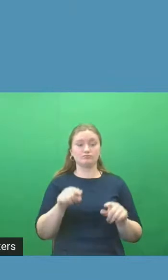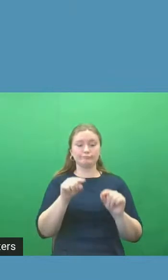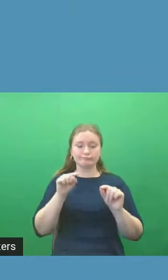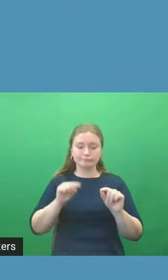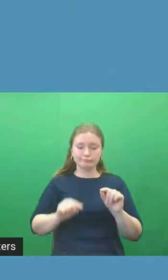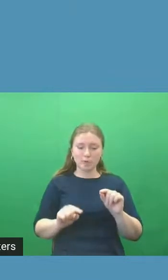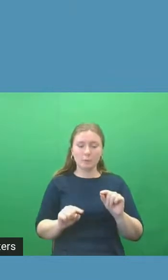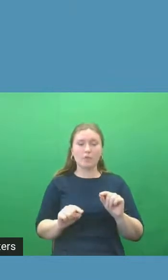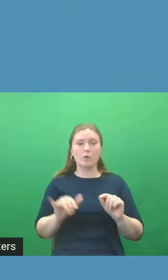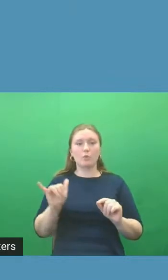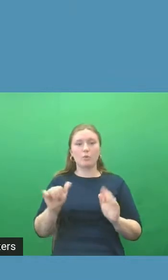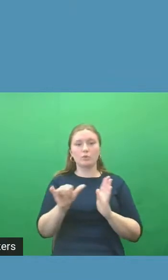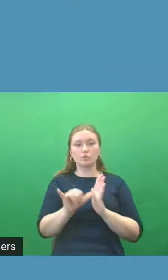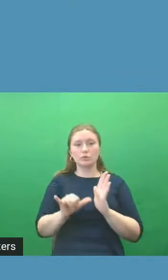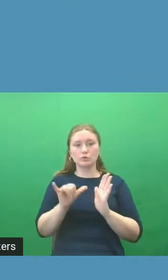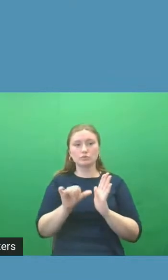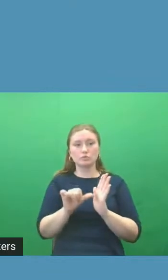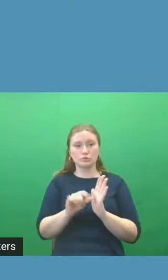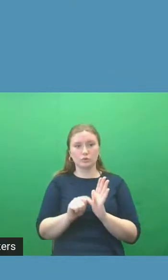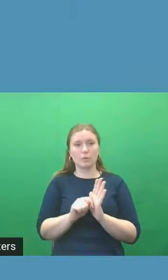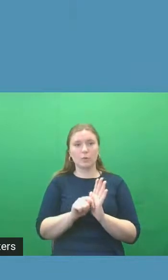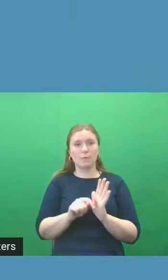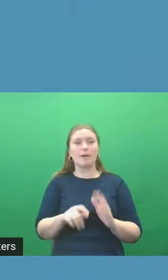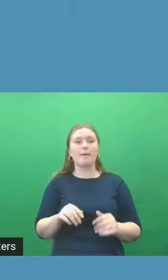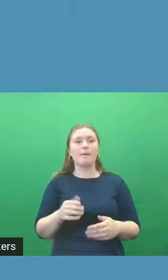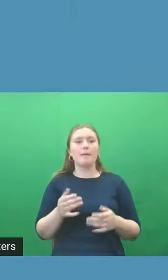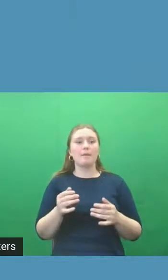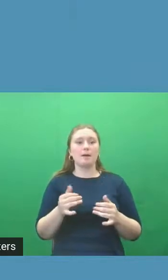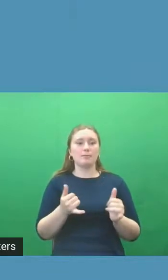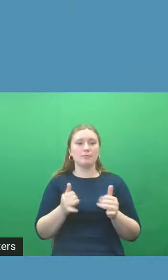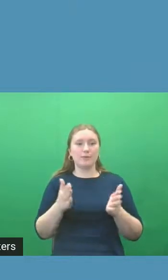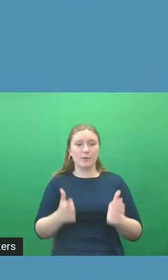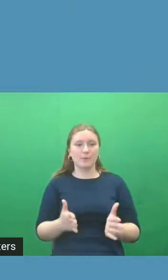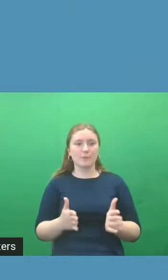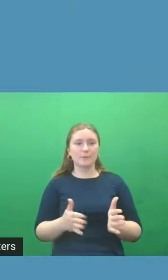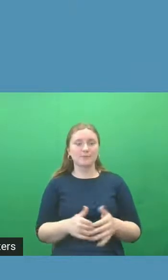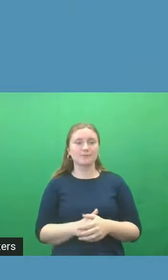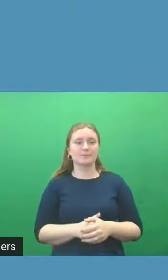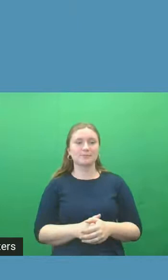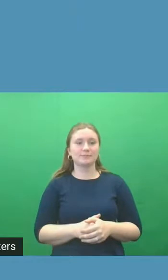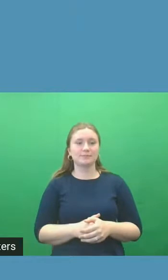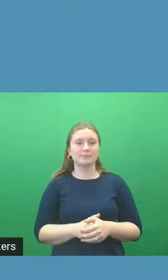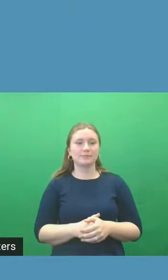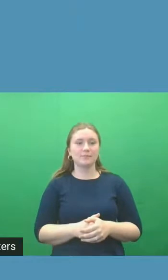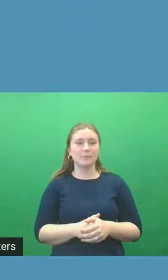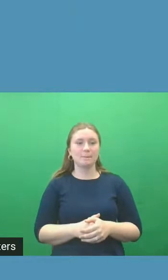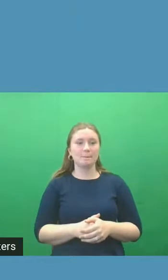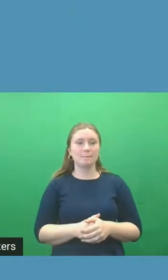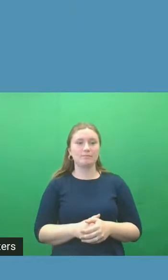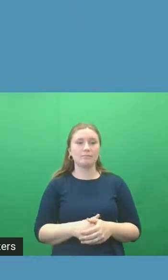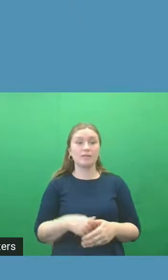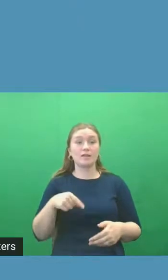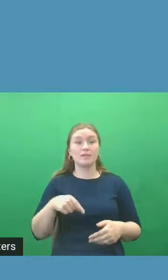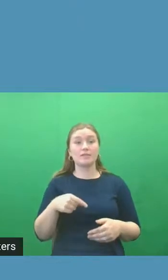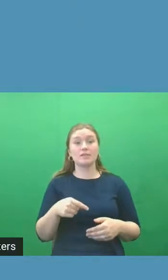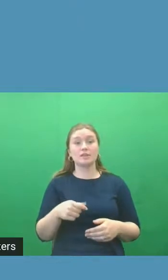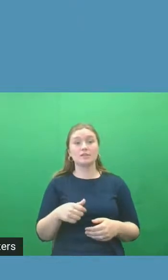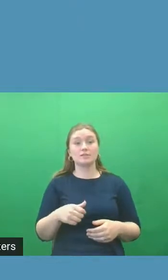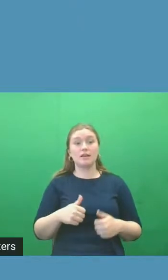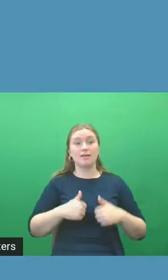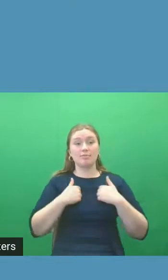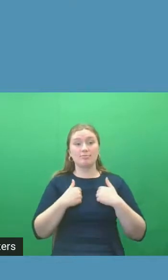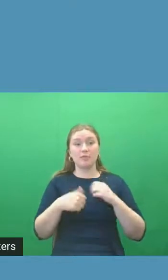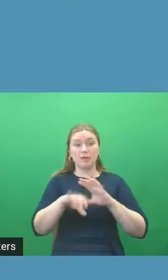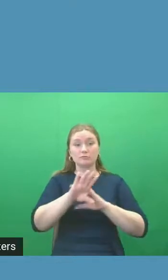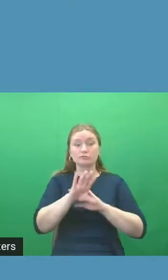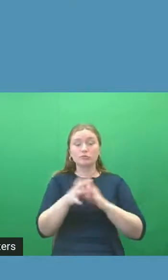our website with controls to adjust your experience. Following today's program, we ask that you complete a short survey to give us